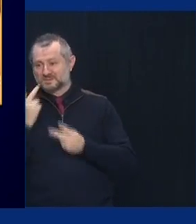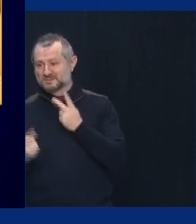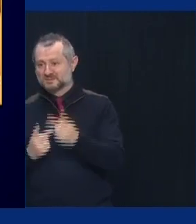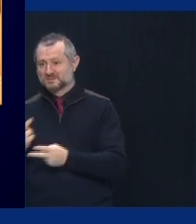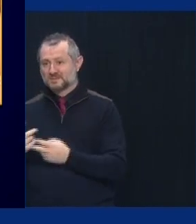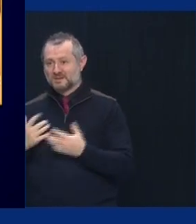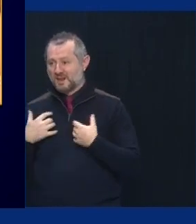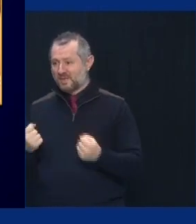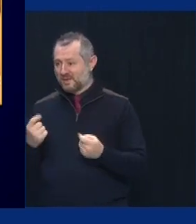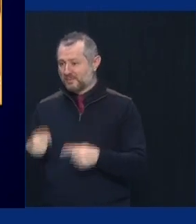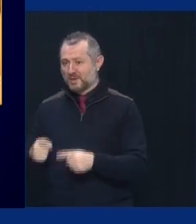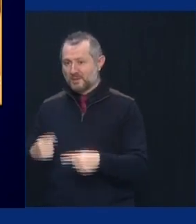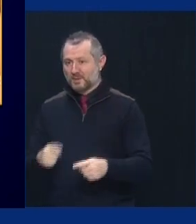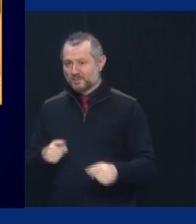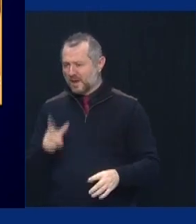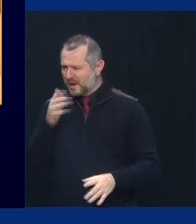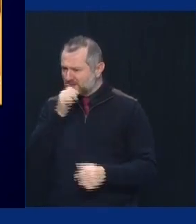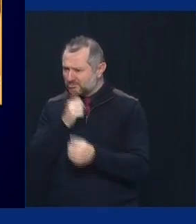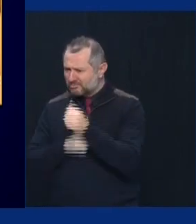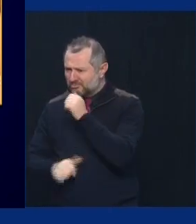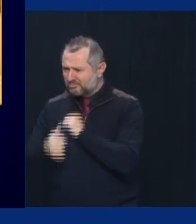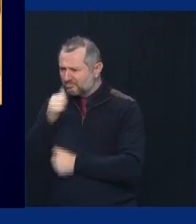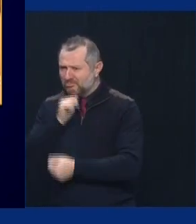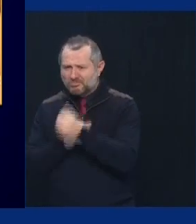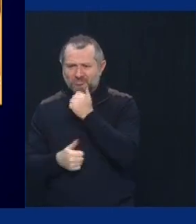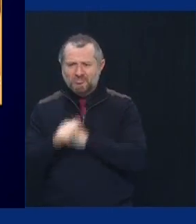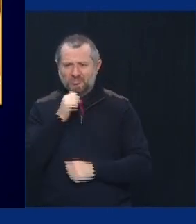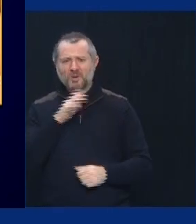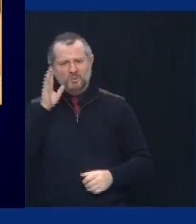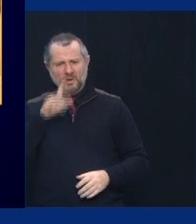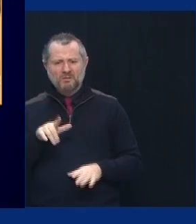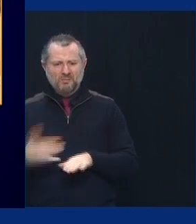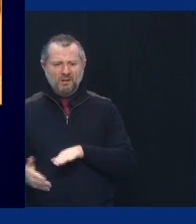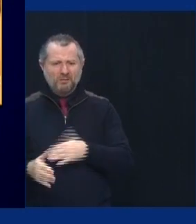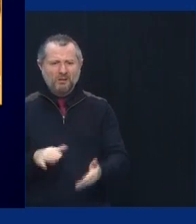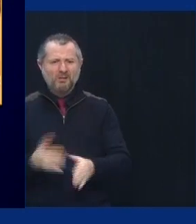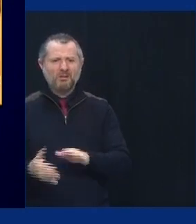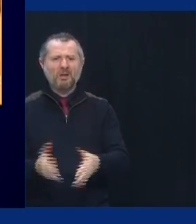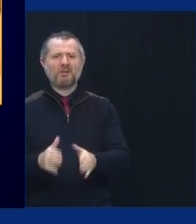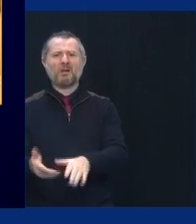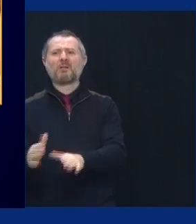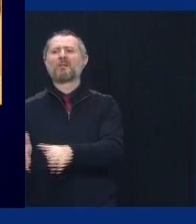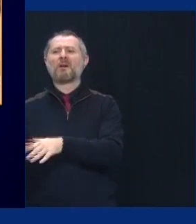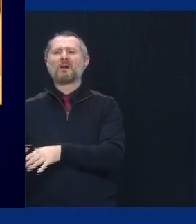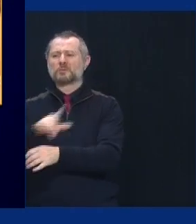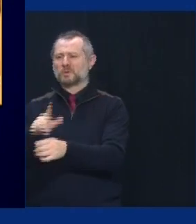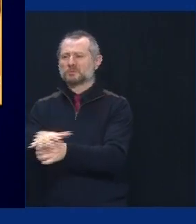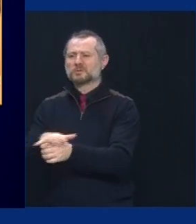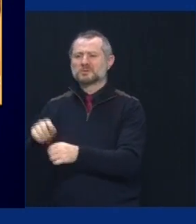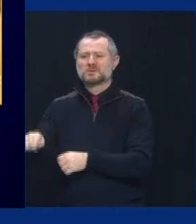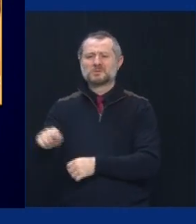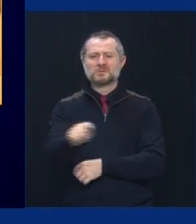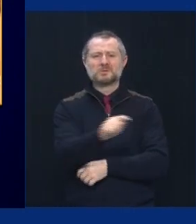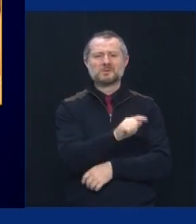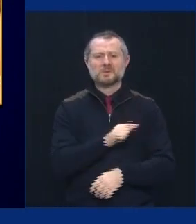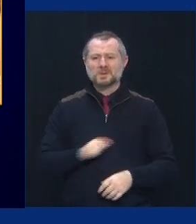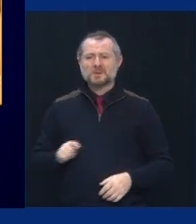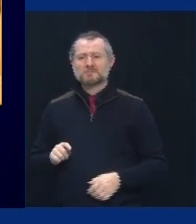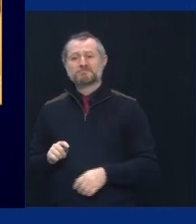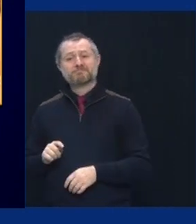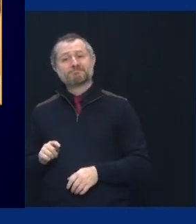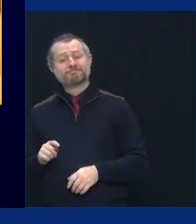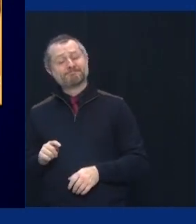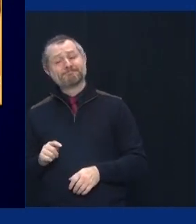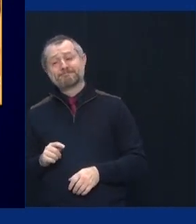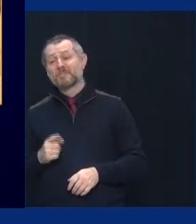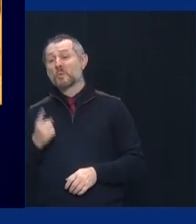communities suffer from, that we know we are dying in certain locations, green districts. And one thing that is